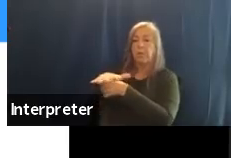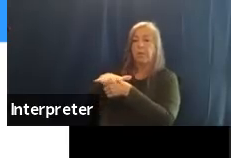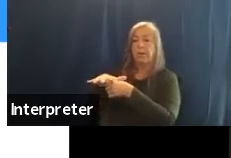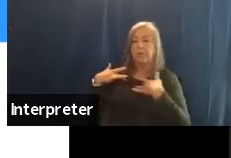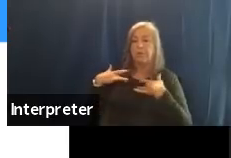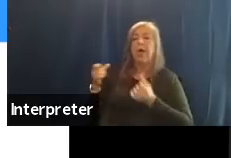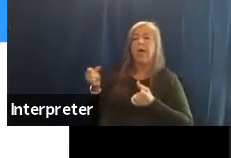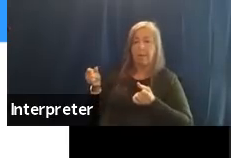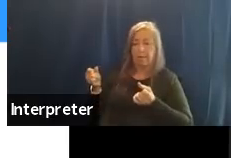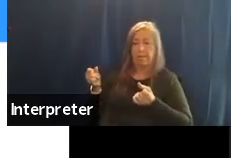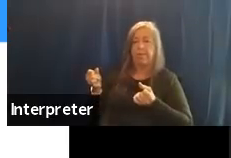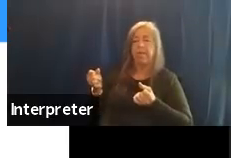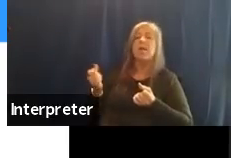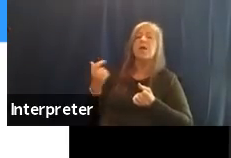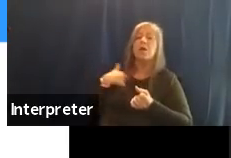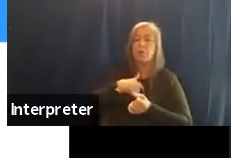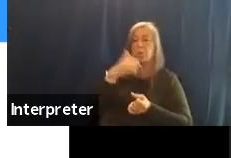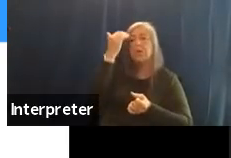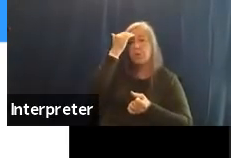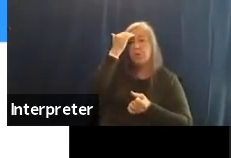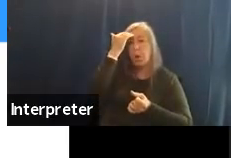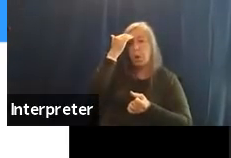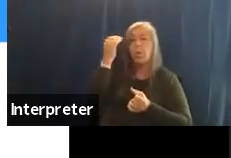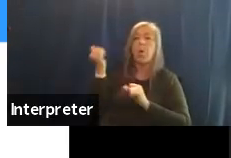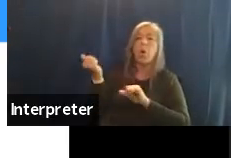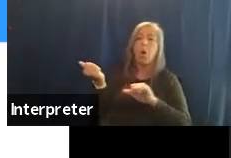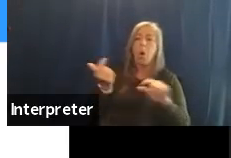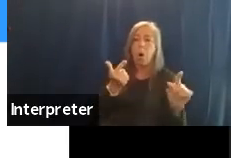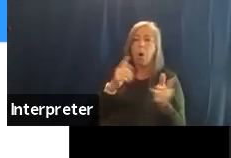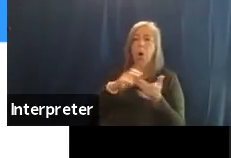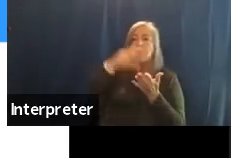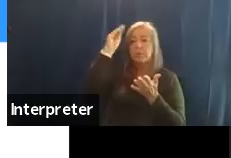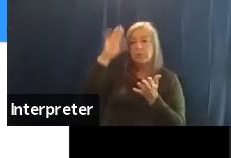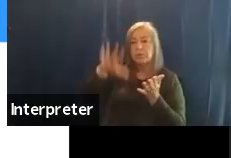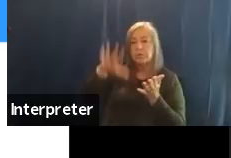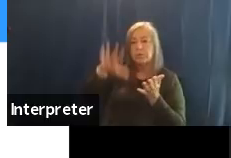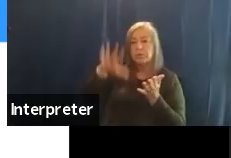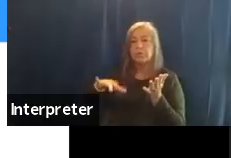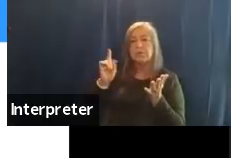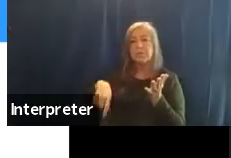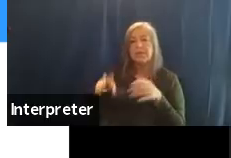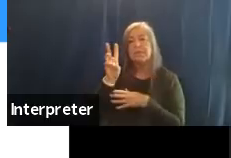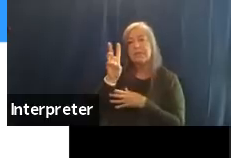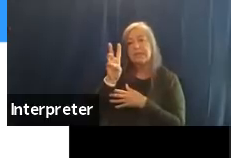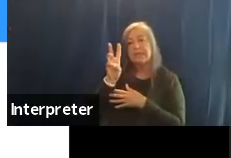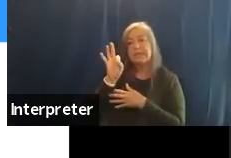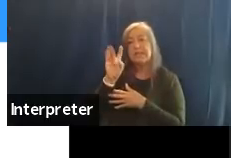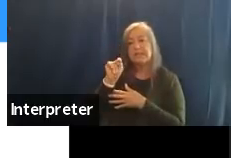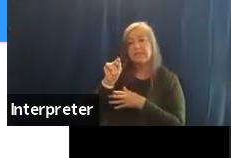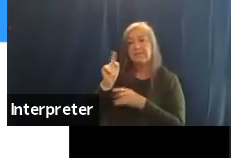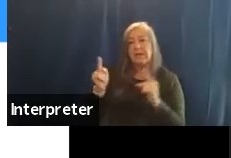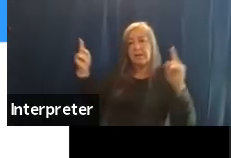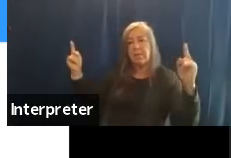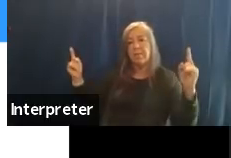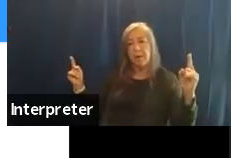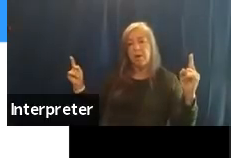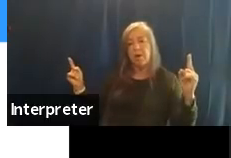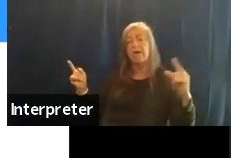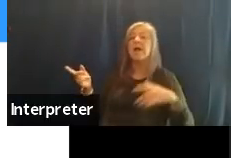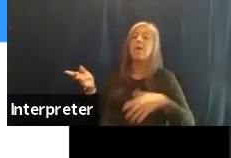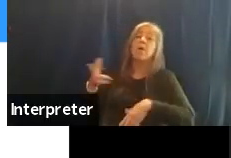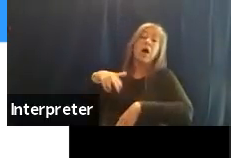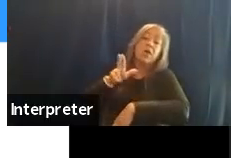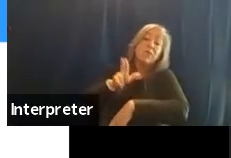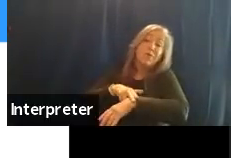Now, we know that there's going to be transient interaction that happens between students if they were to get up or cross past